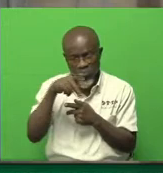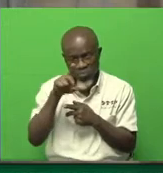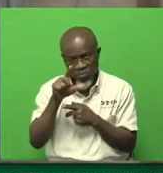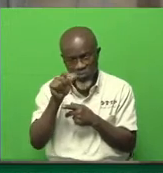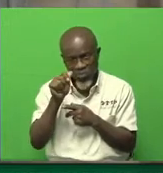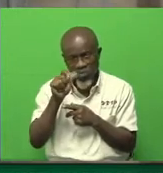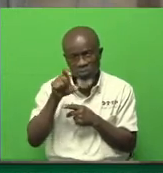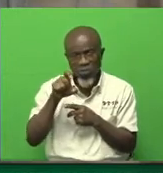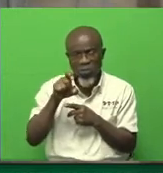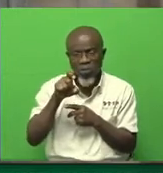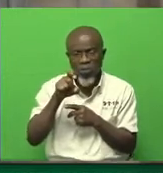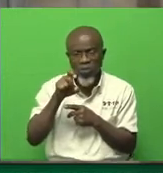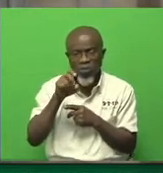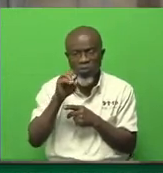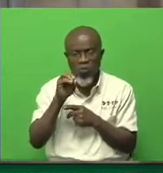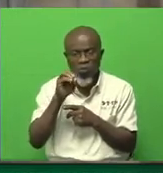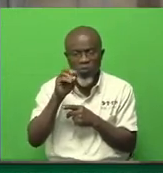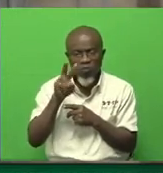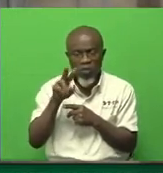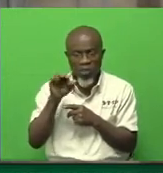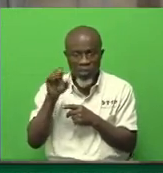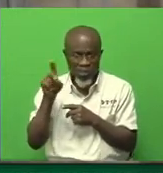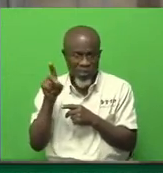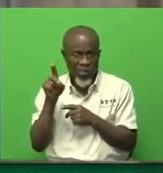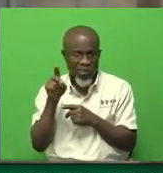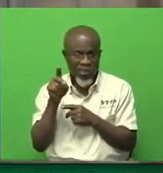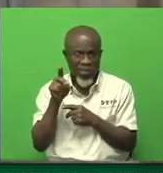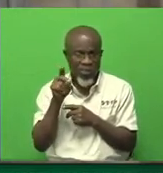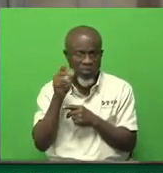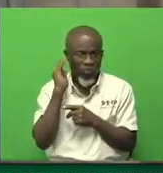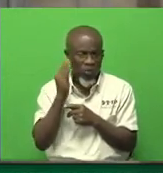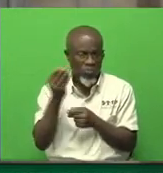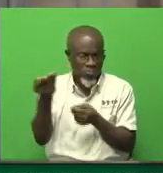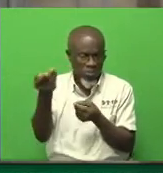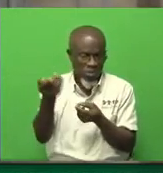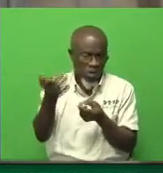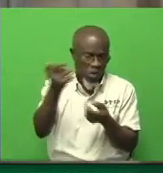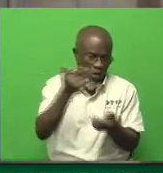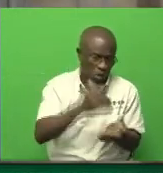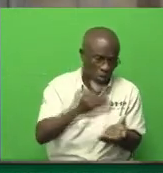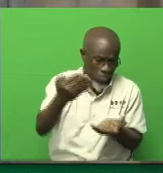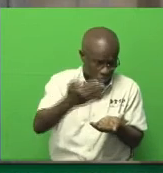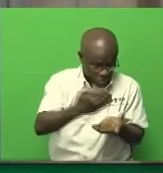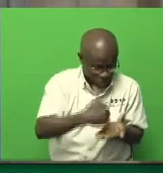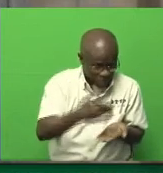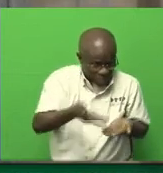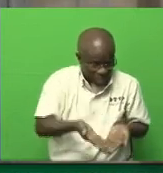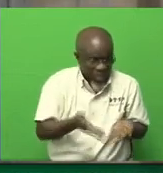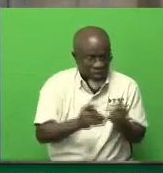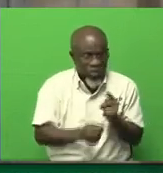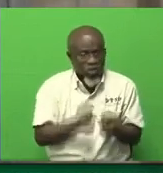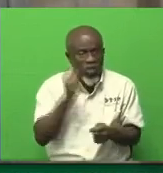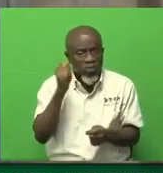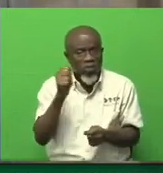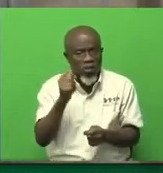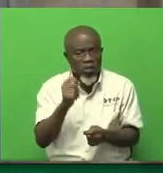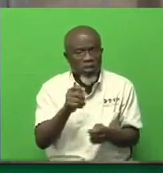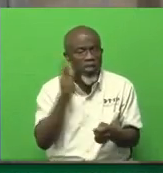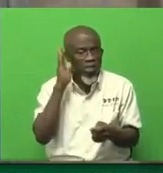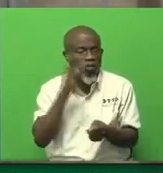will enter Trinidad and Tobago and the question will be asked why did we not acquire it earlier